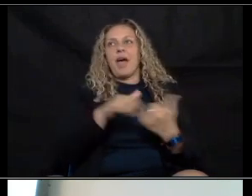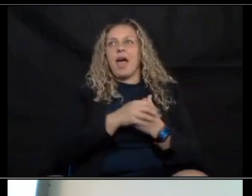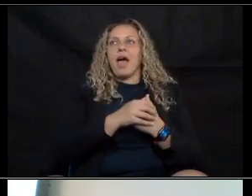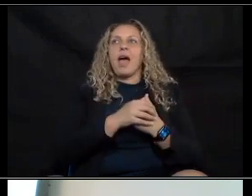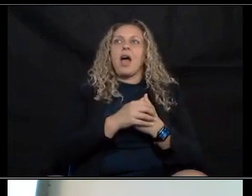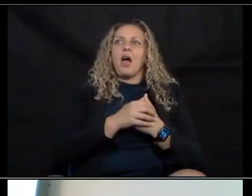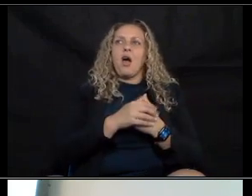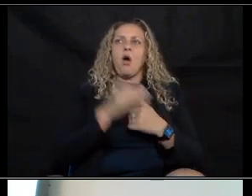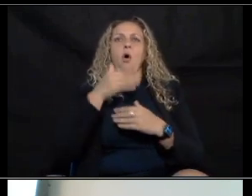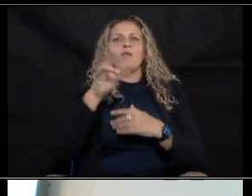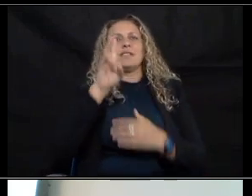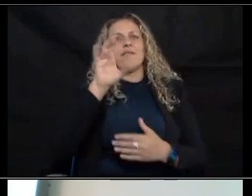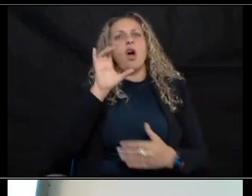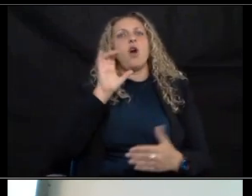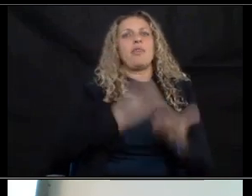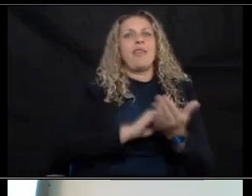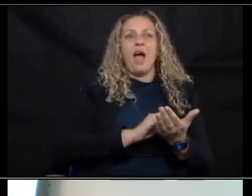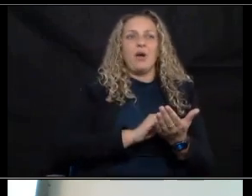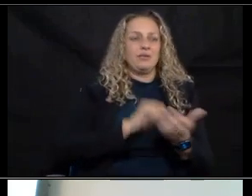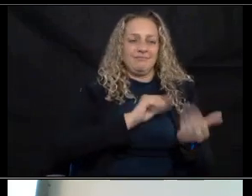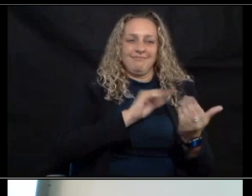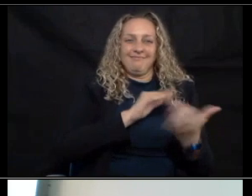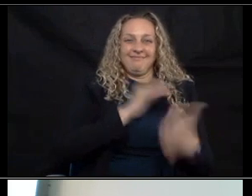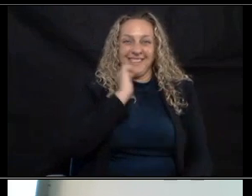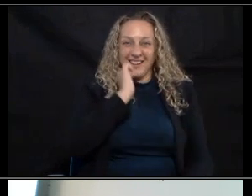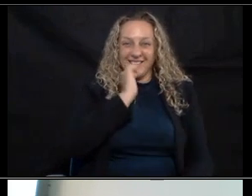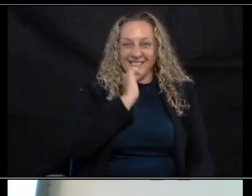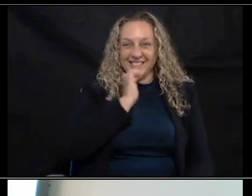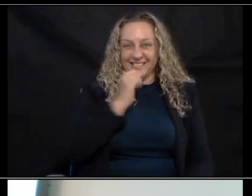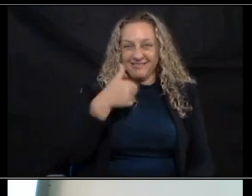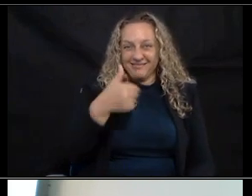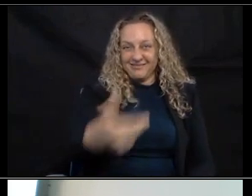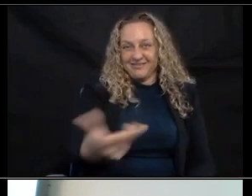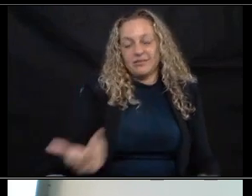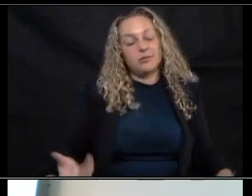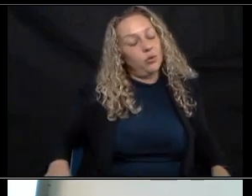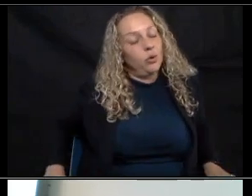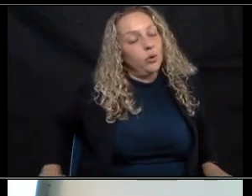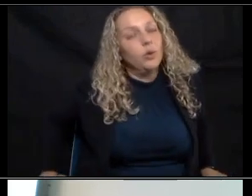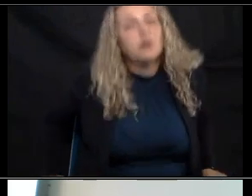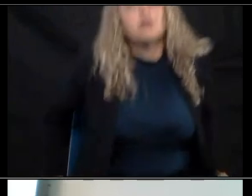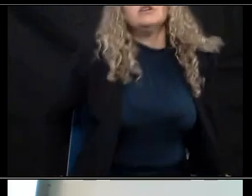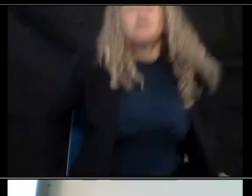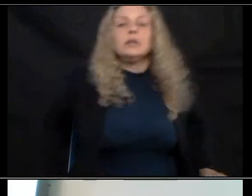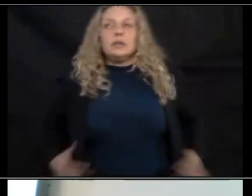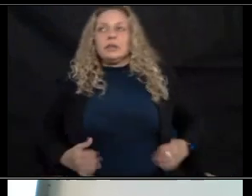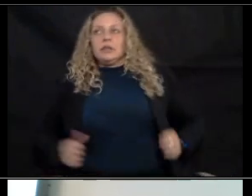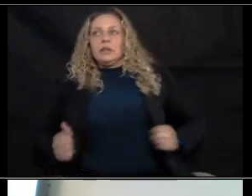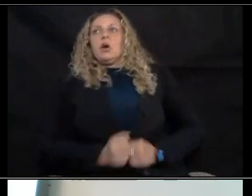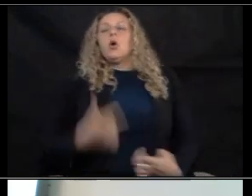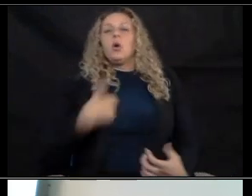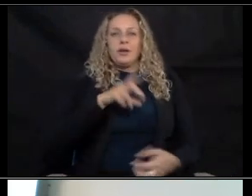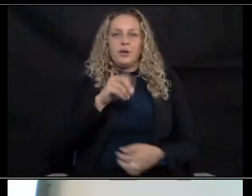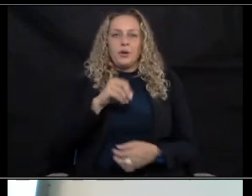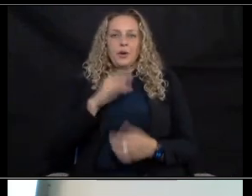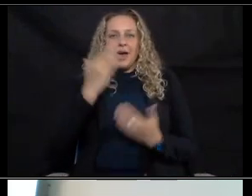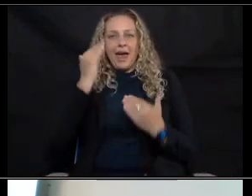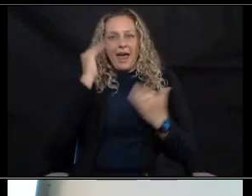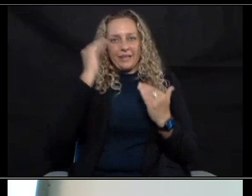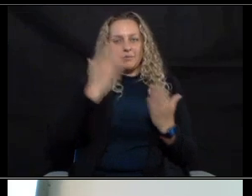over 700,000 families faced on a consistent daily regular basis. And so we do anticipate having to serve